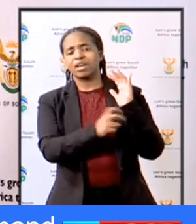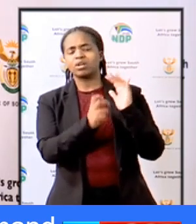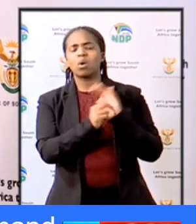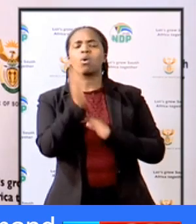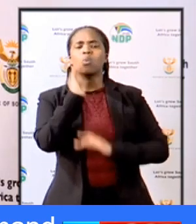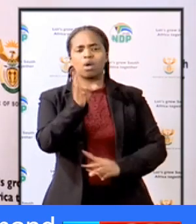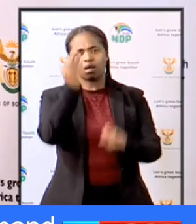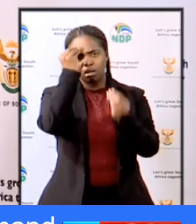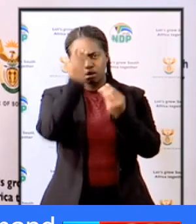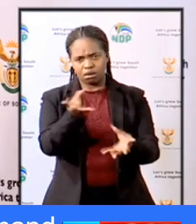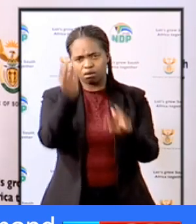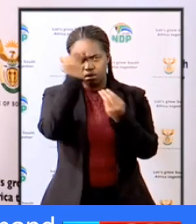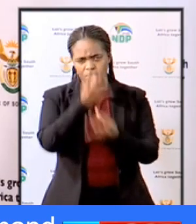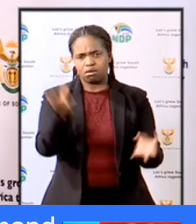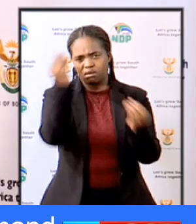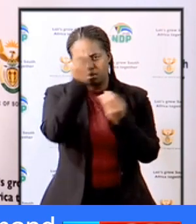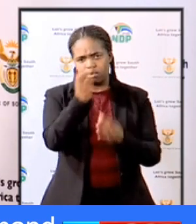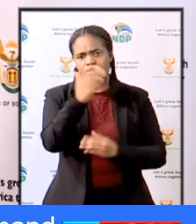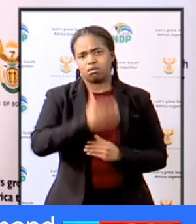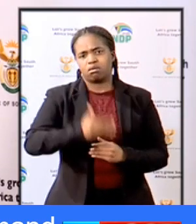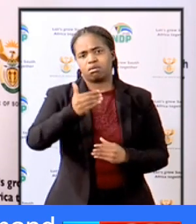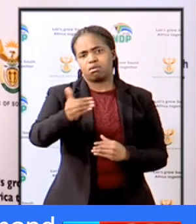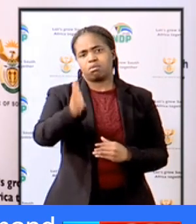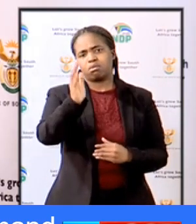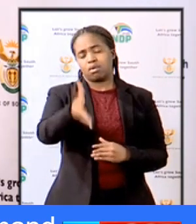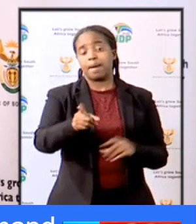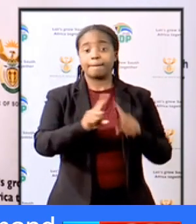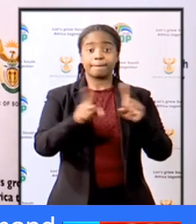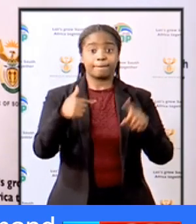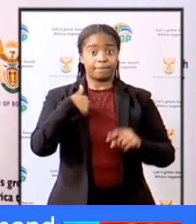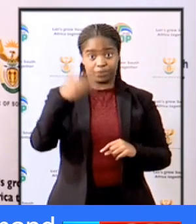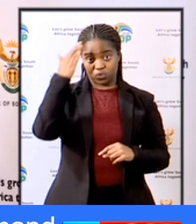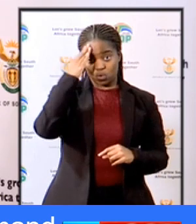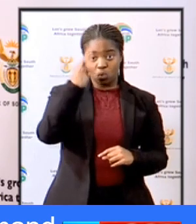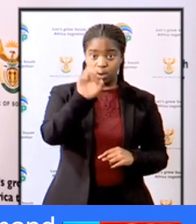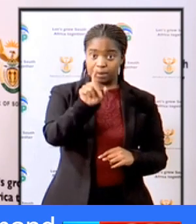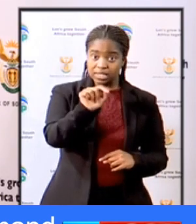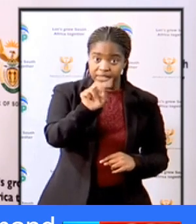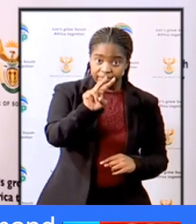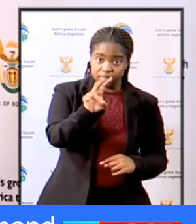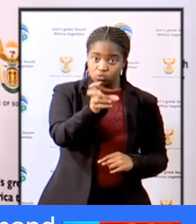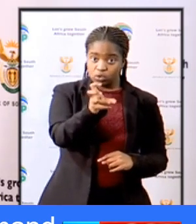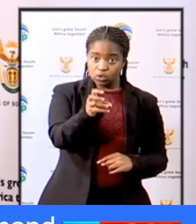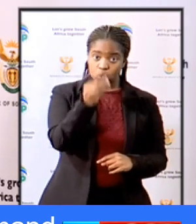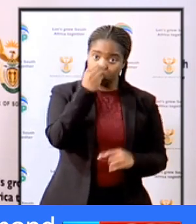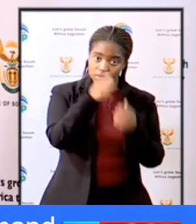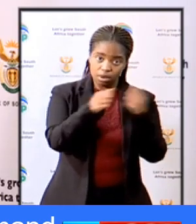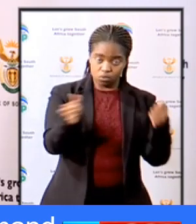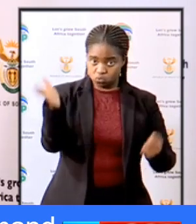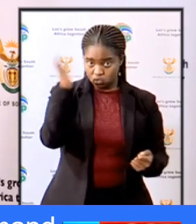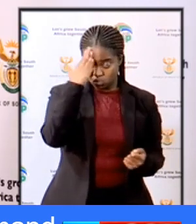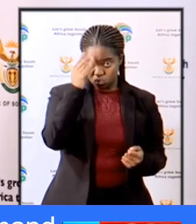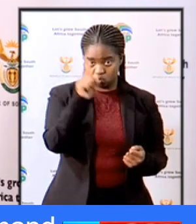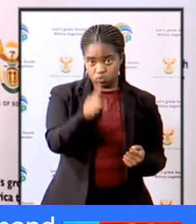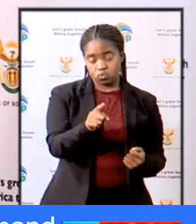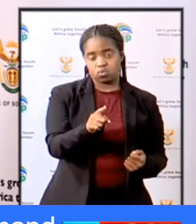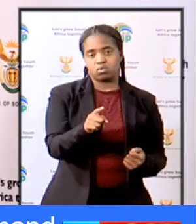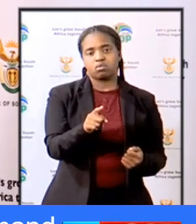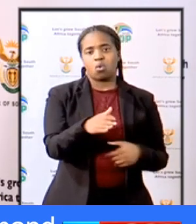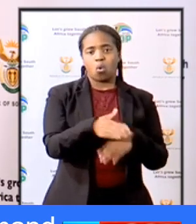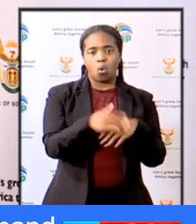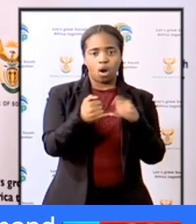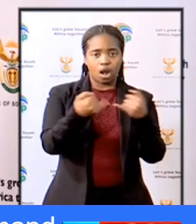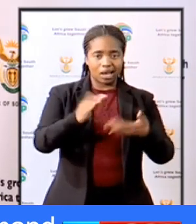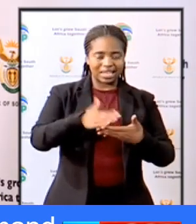as colleagues will also know, as our media will also know, we have also, as ministers have